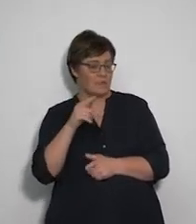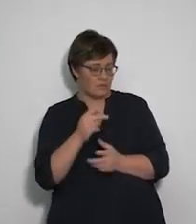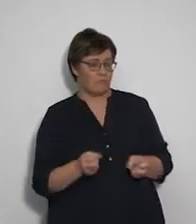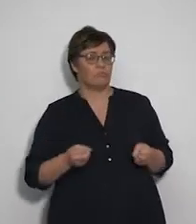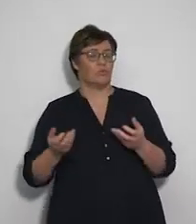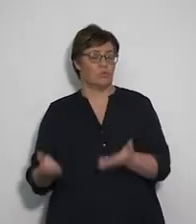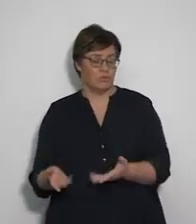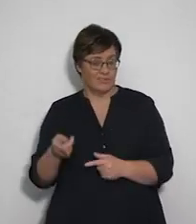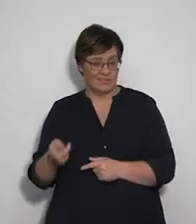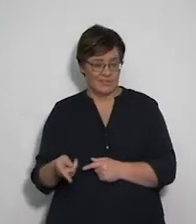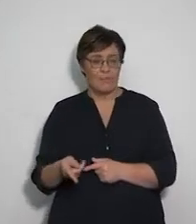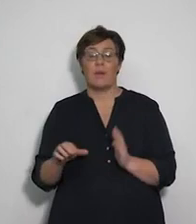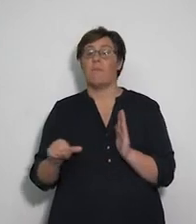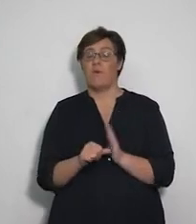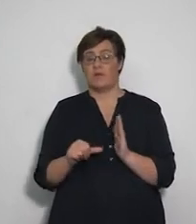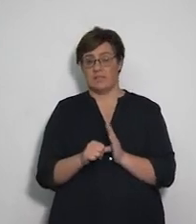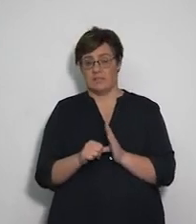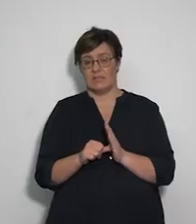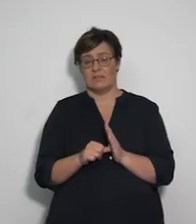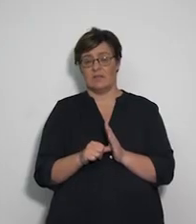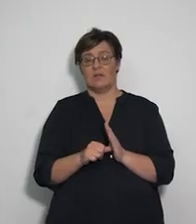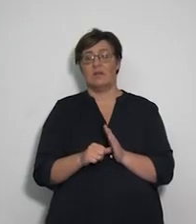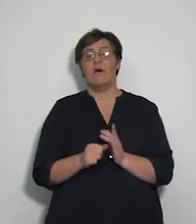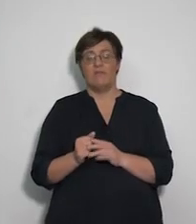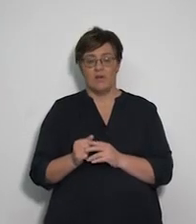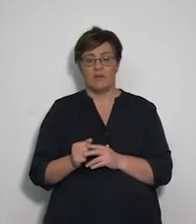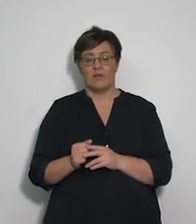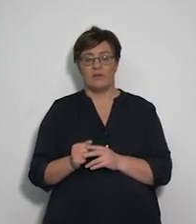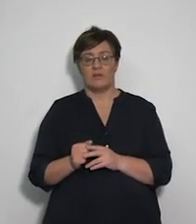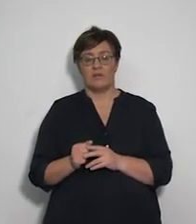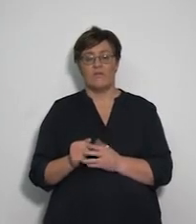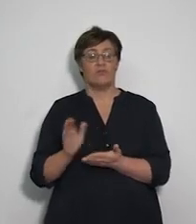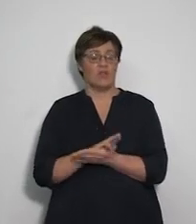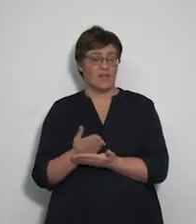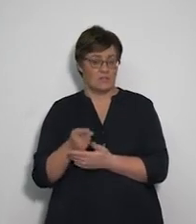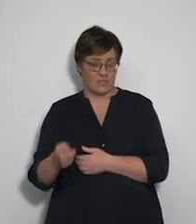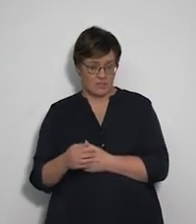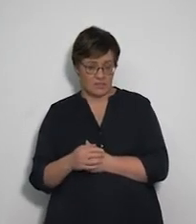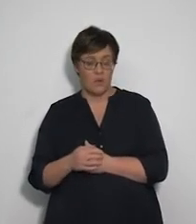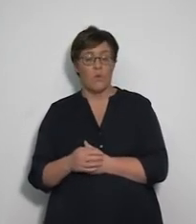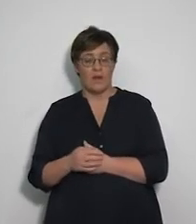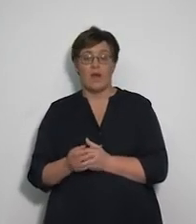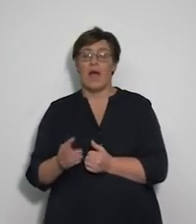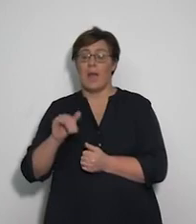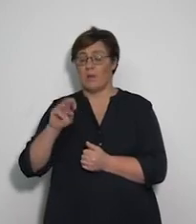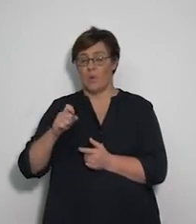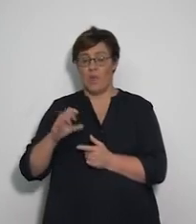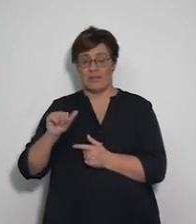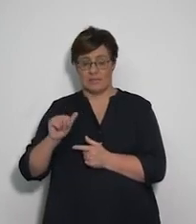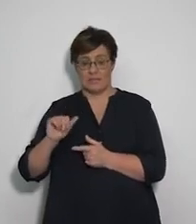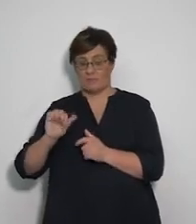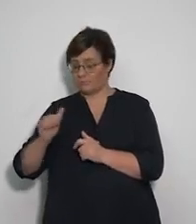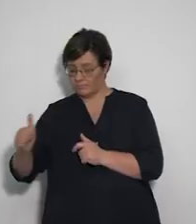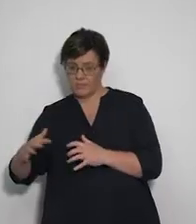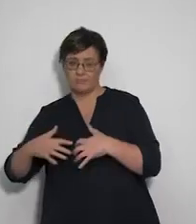that again is a key part of the final product of translation, where we find the amino acid sequence put